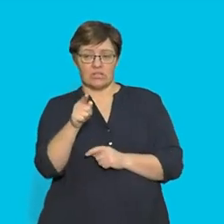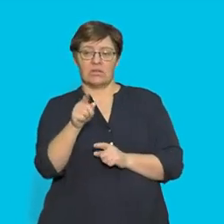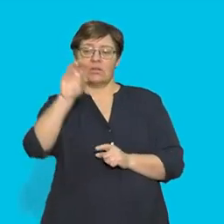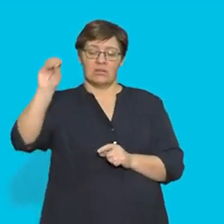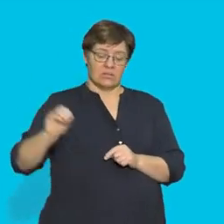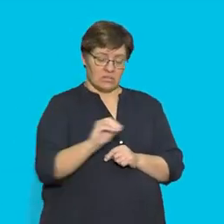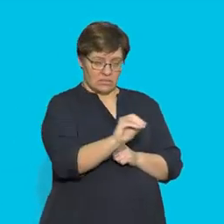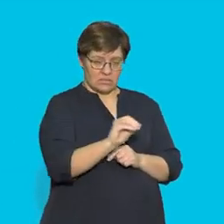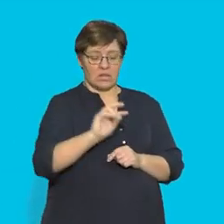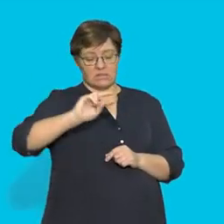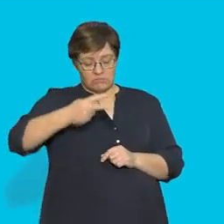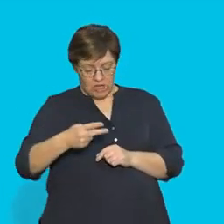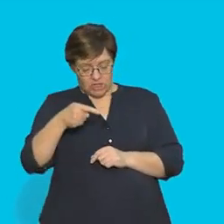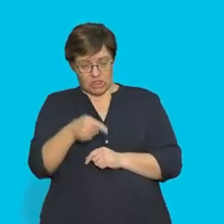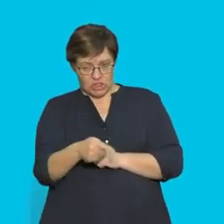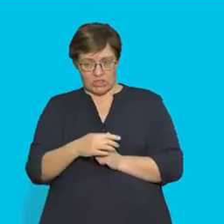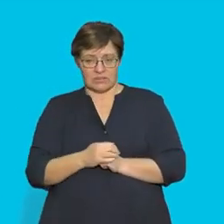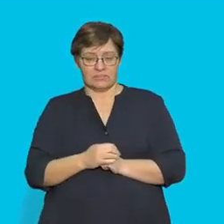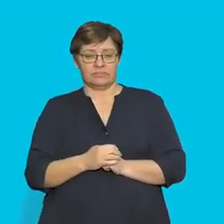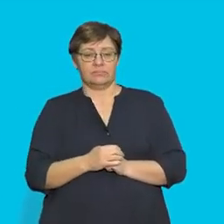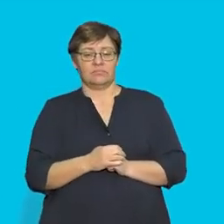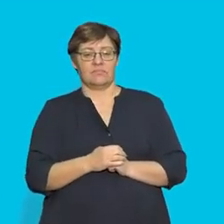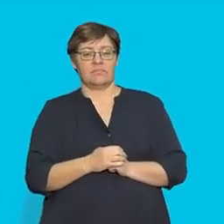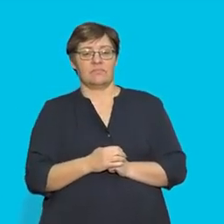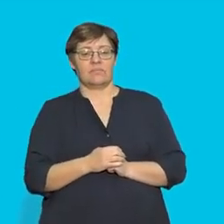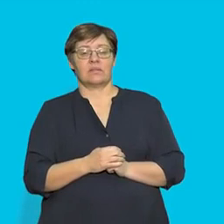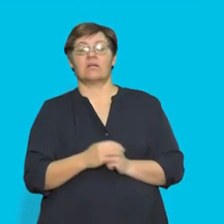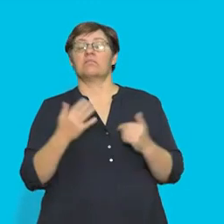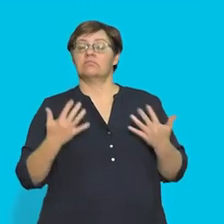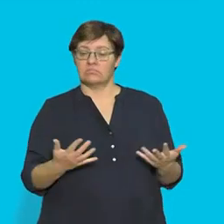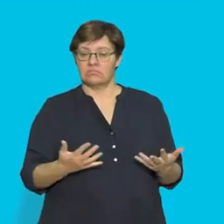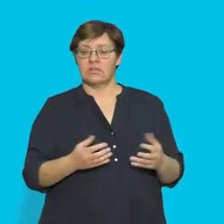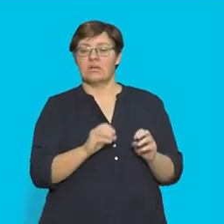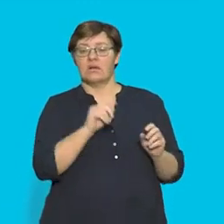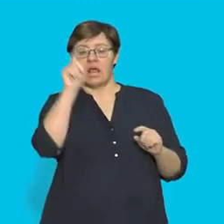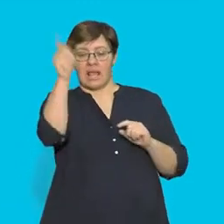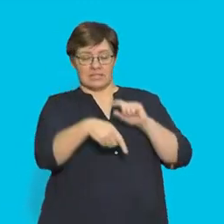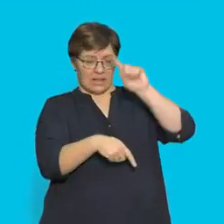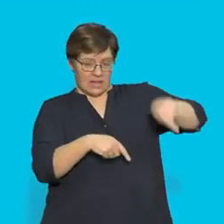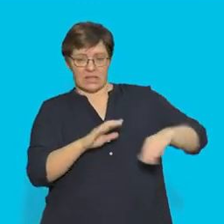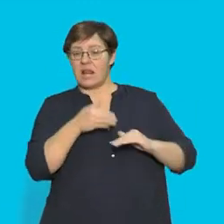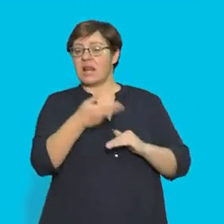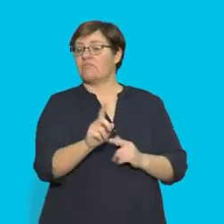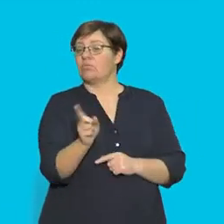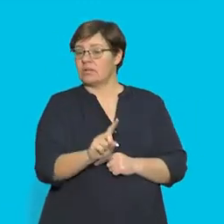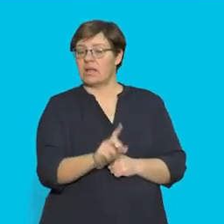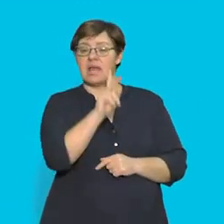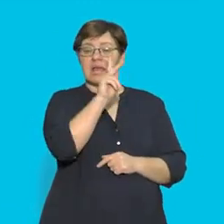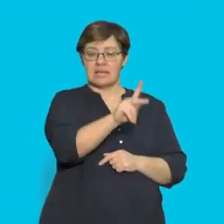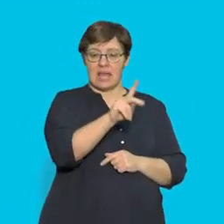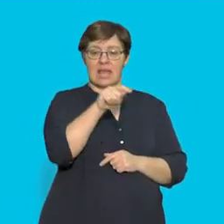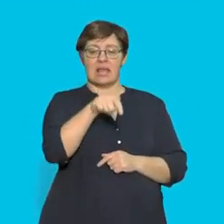We've changed the sine of 2 alpha into 2 sine alpha cos alpha. Now that will cancel out. And what are we left with?